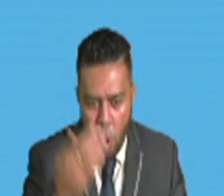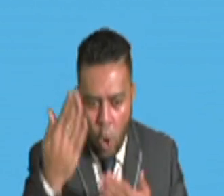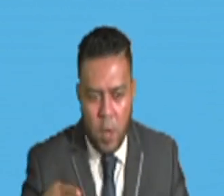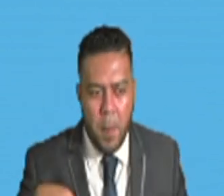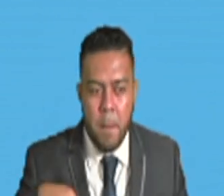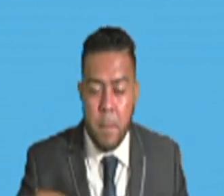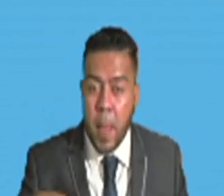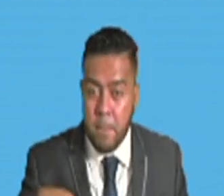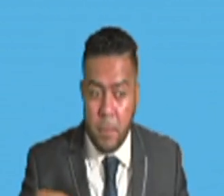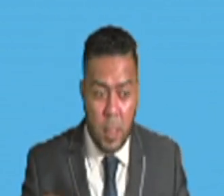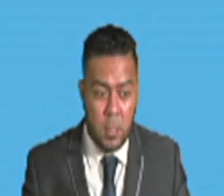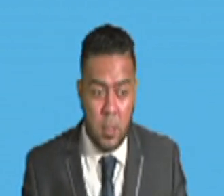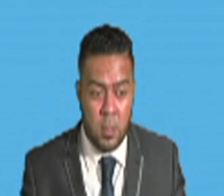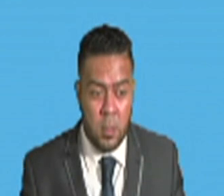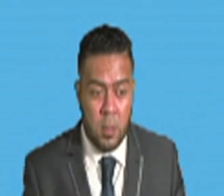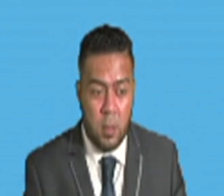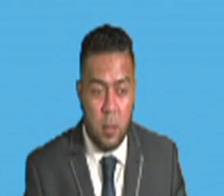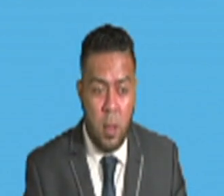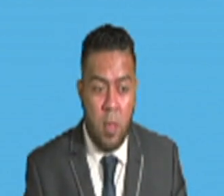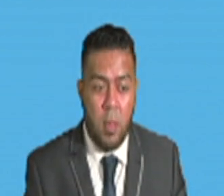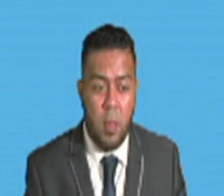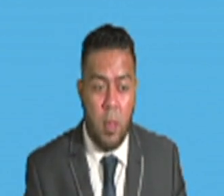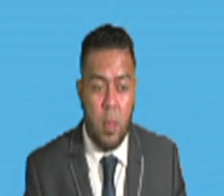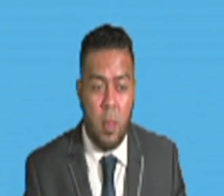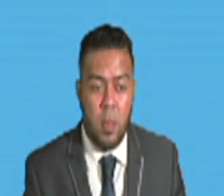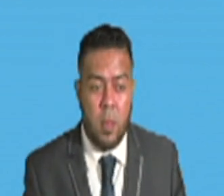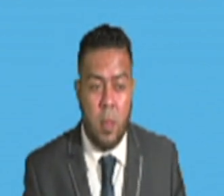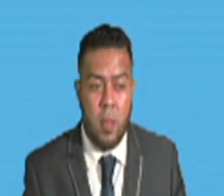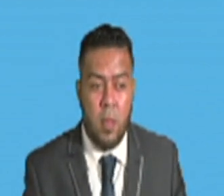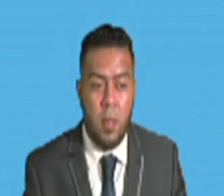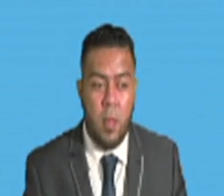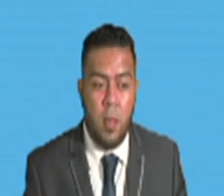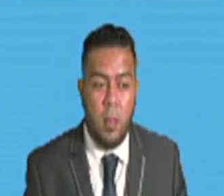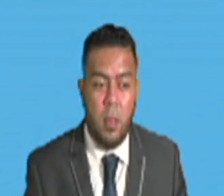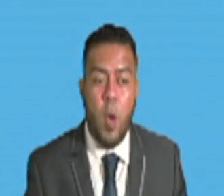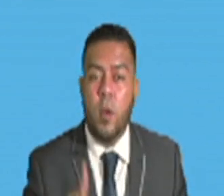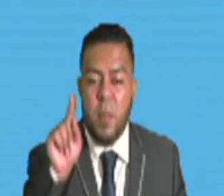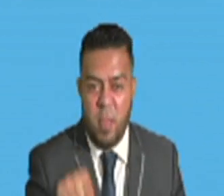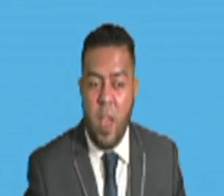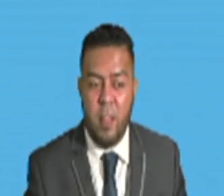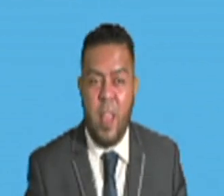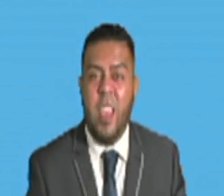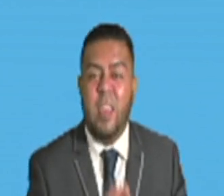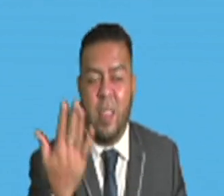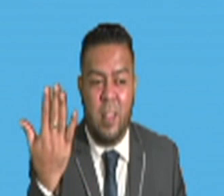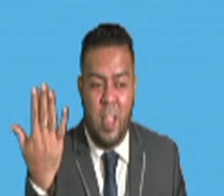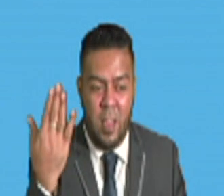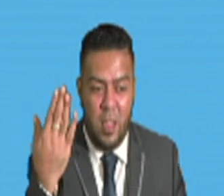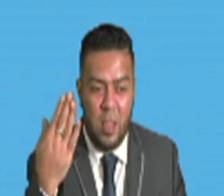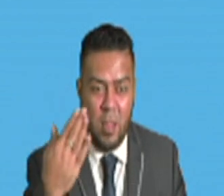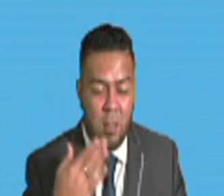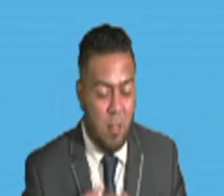the female members of the opposition would have been there day in, day out. They would have let